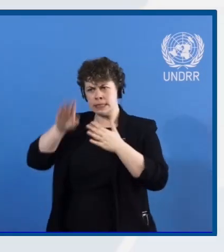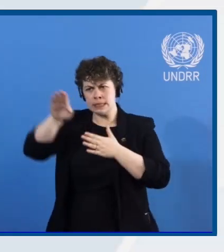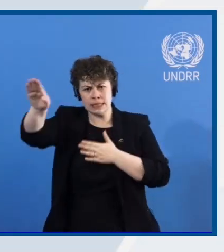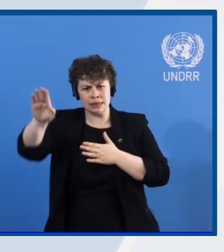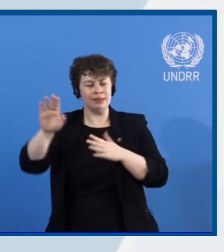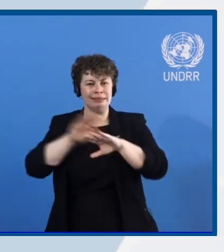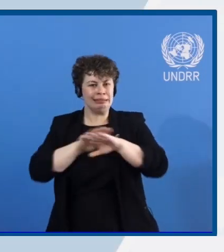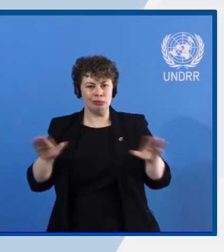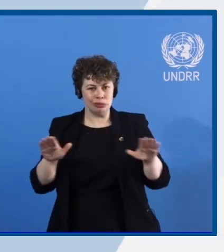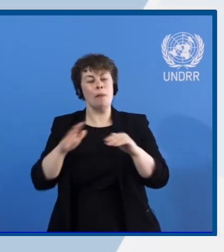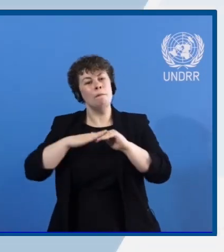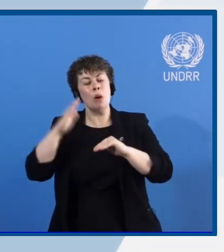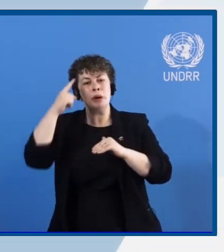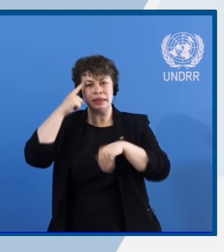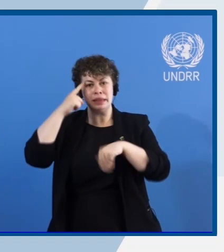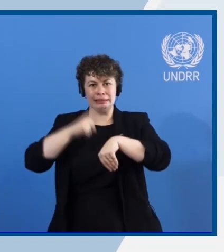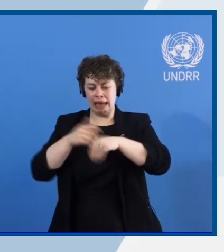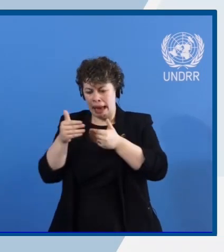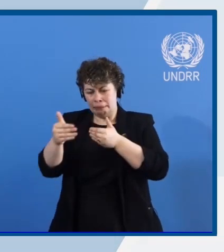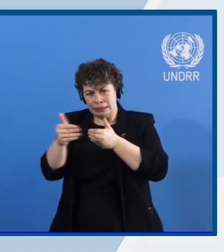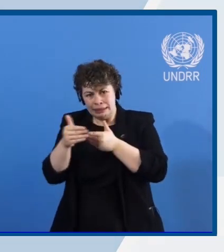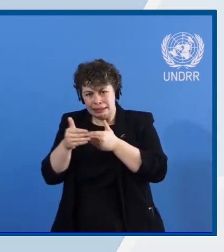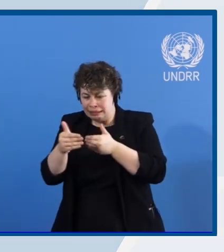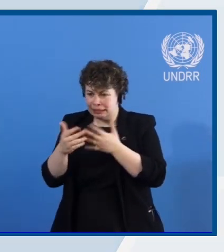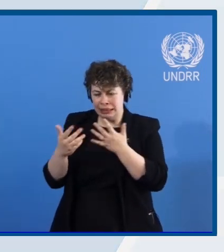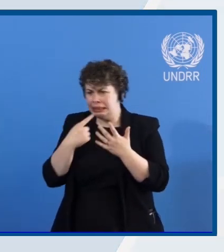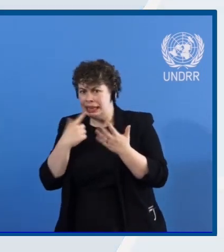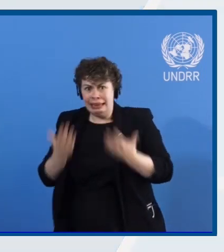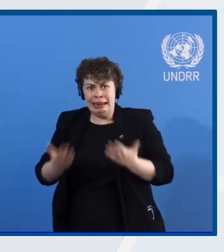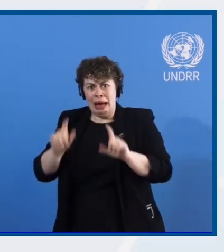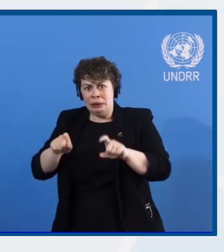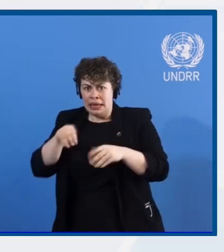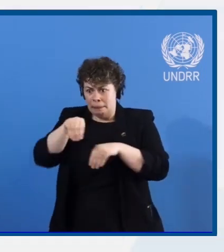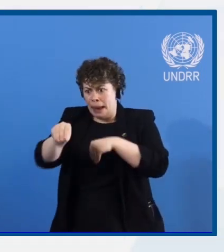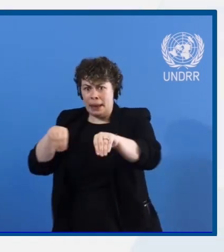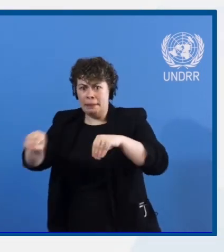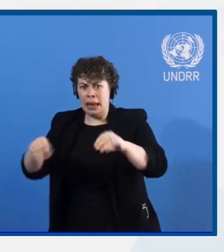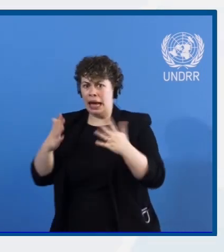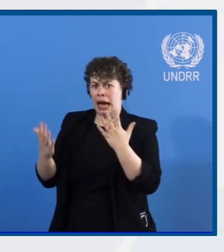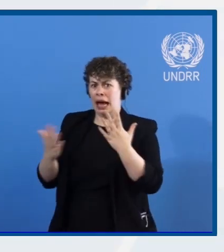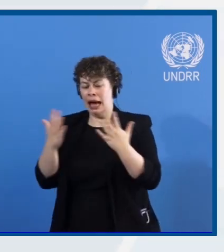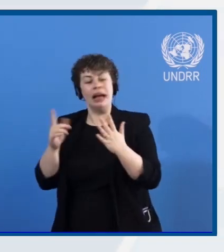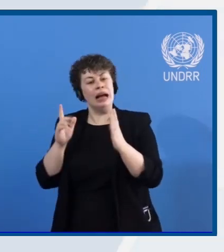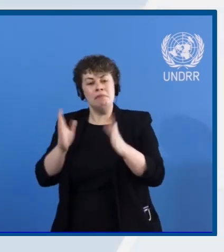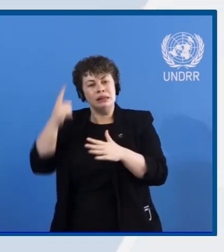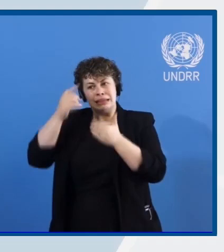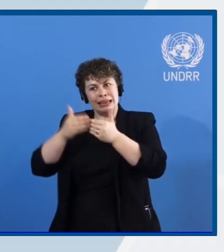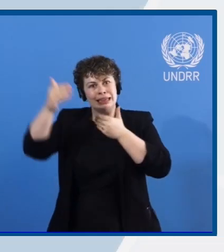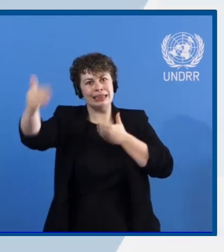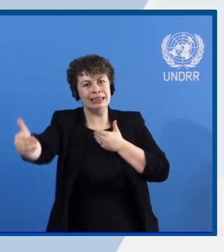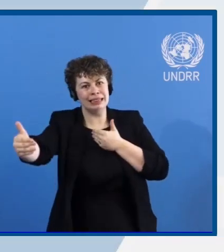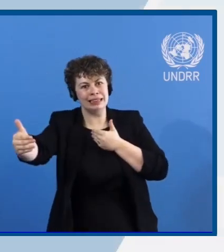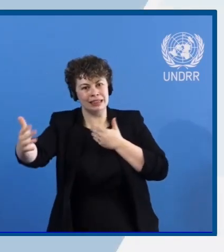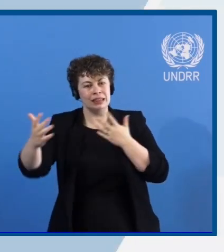short-term time horizons for some financial decisions also remains a contributor to increasing